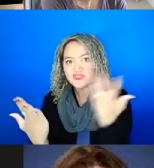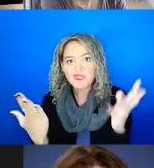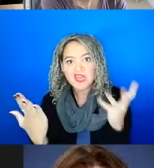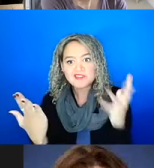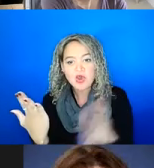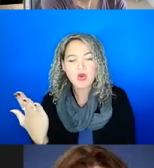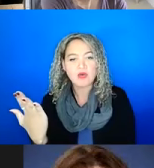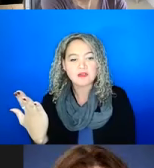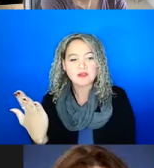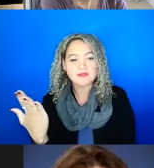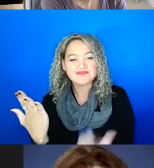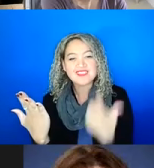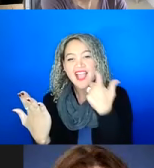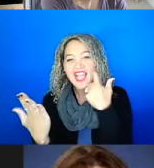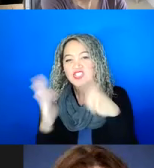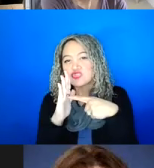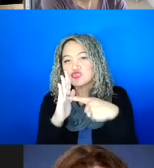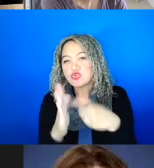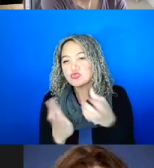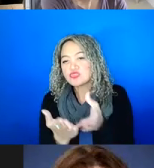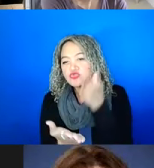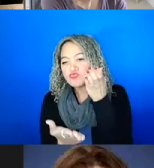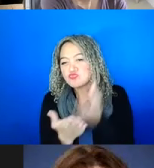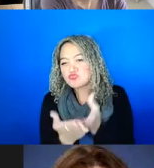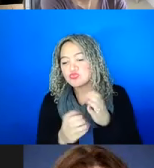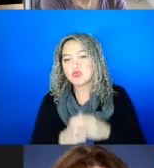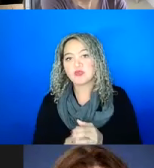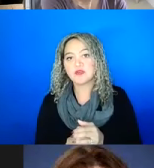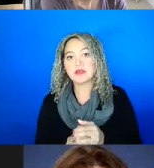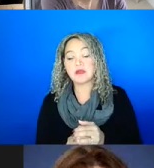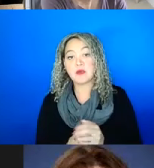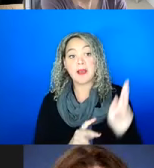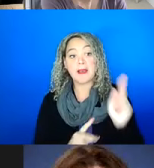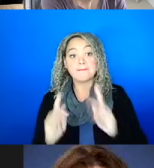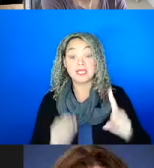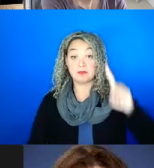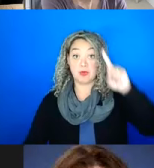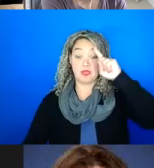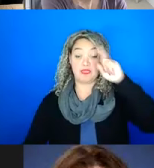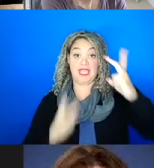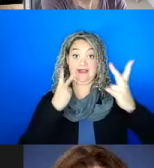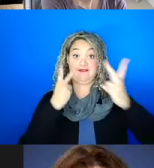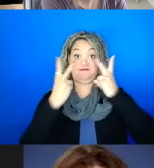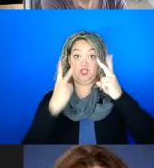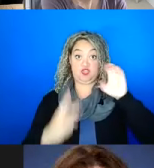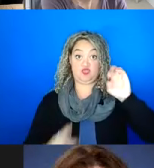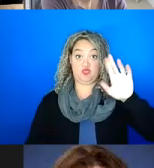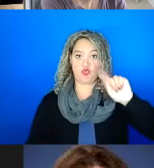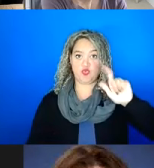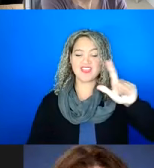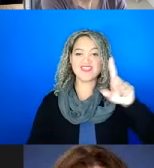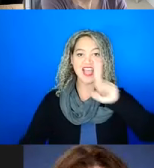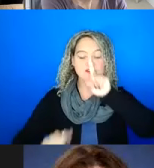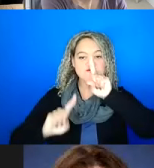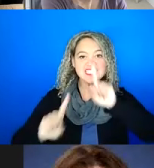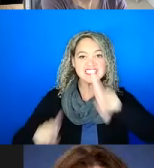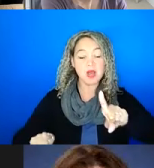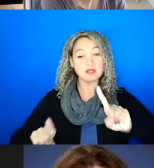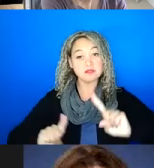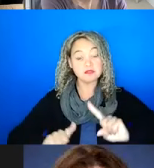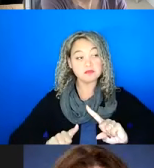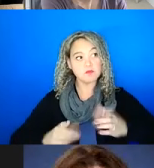I just showed you evidence that what everybody considers visual cortex responds in a